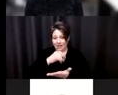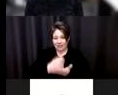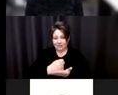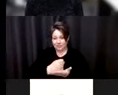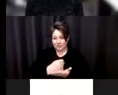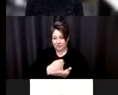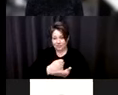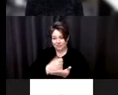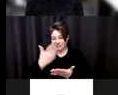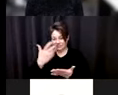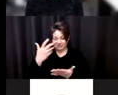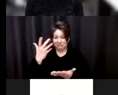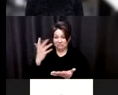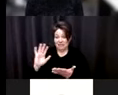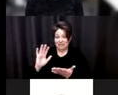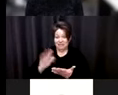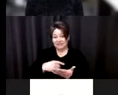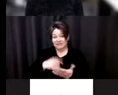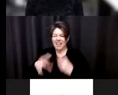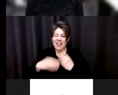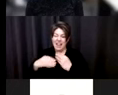although you can add.